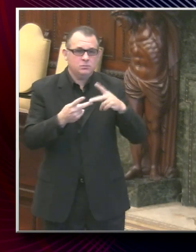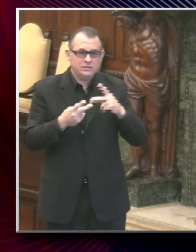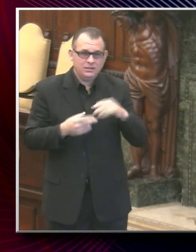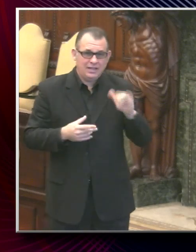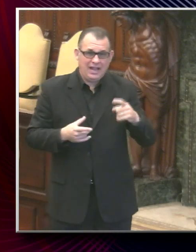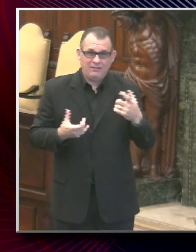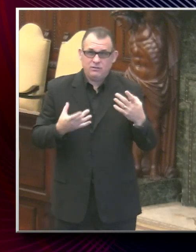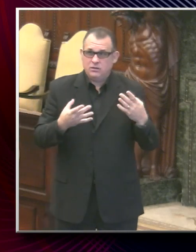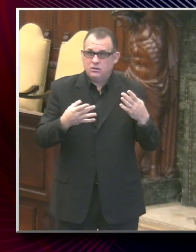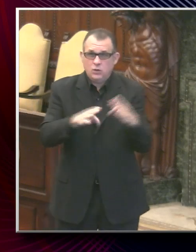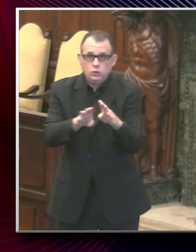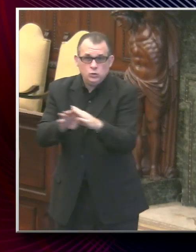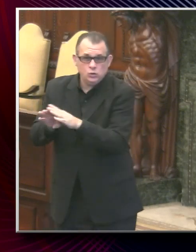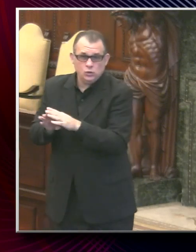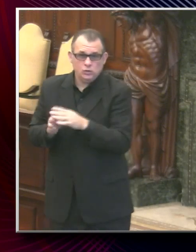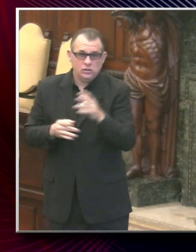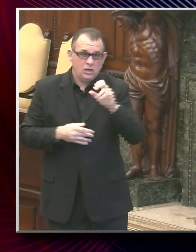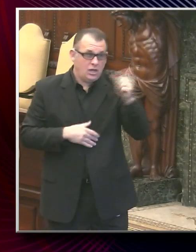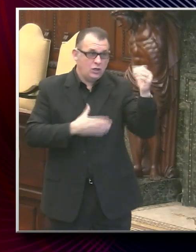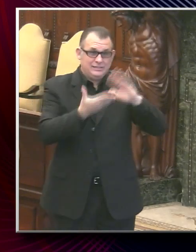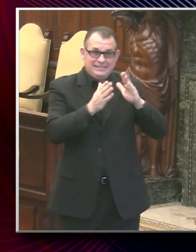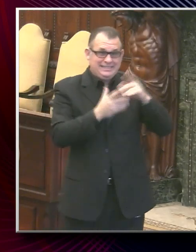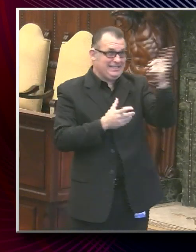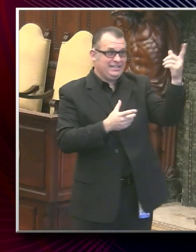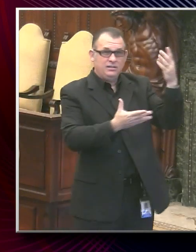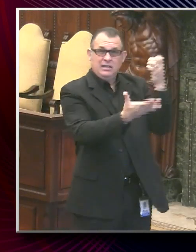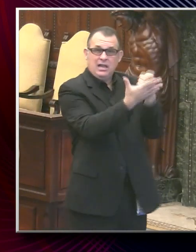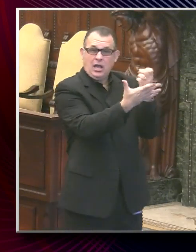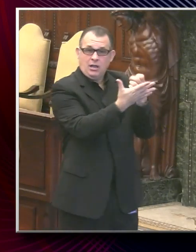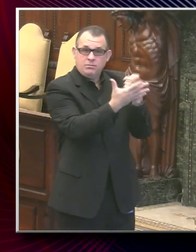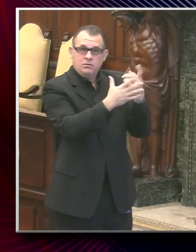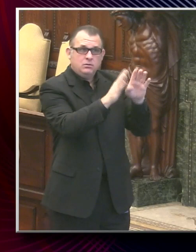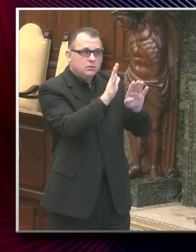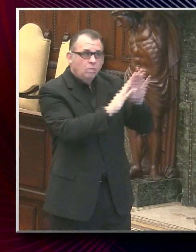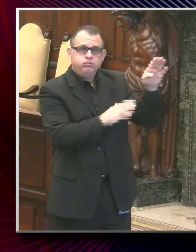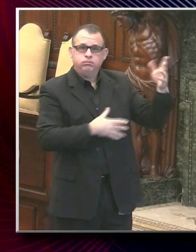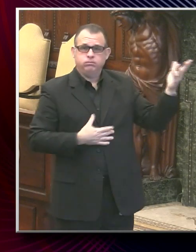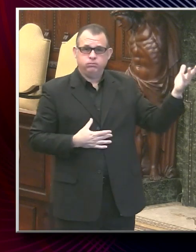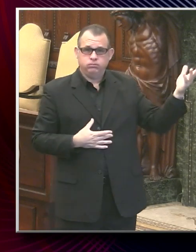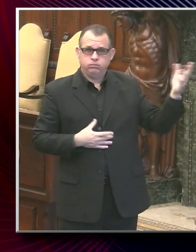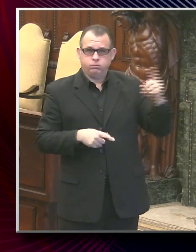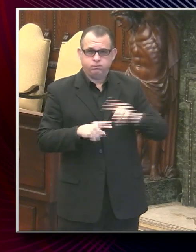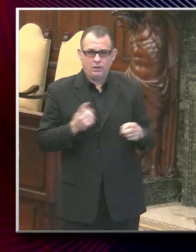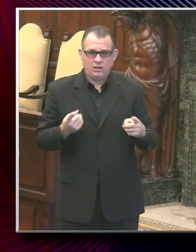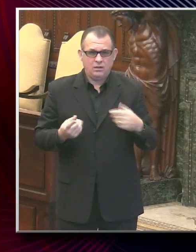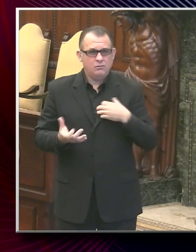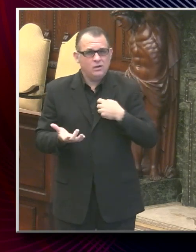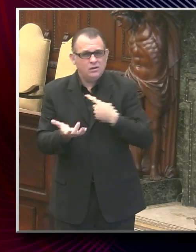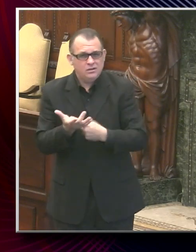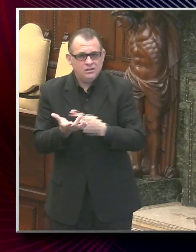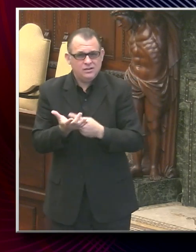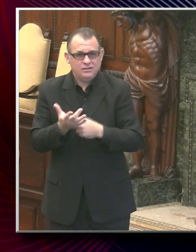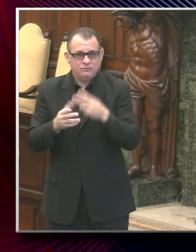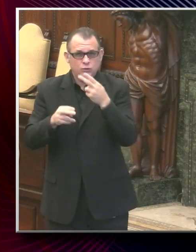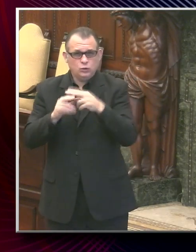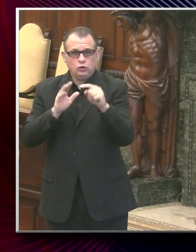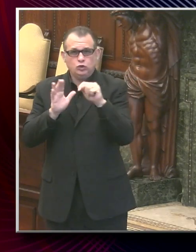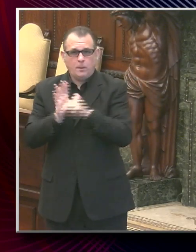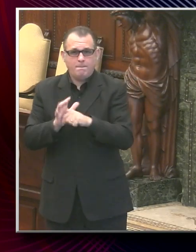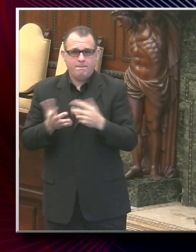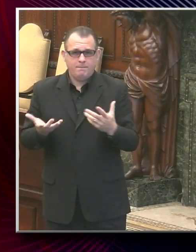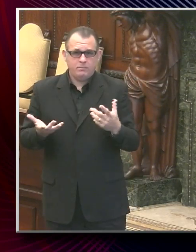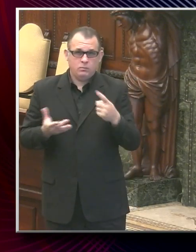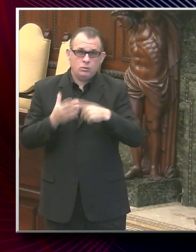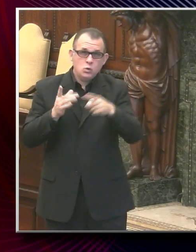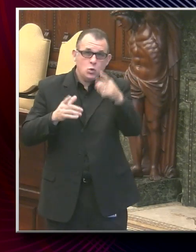open? We obviously were not having our economy open. Can you talk a little bit about the short-term impact and then what you hope the long-term